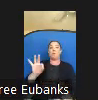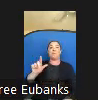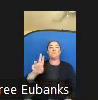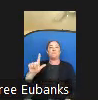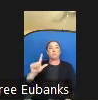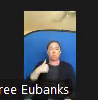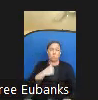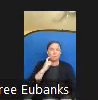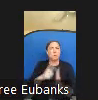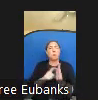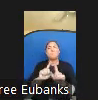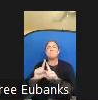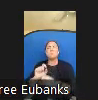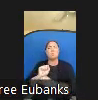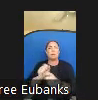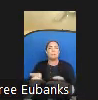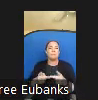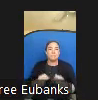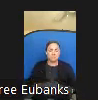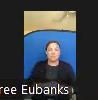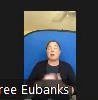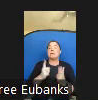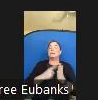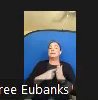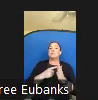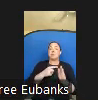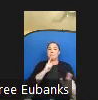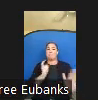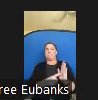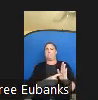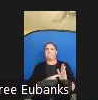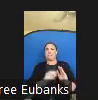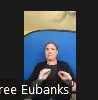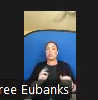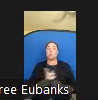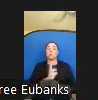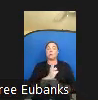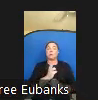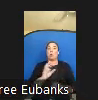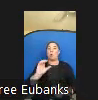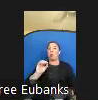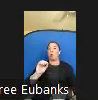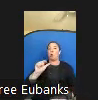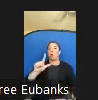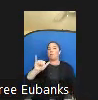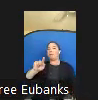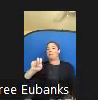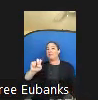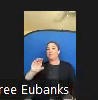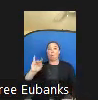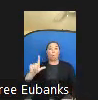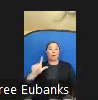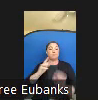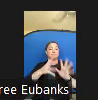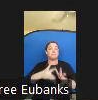workshops. In some workshops, that's clear that they're using the pressing remains from olive oil. So